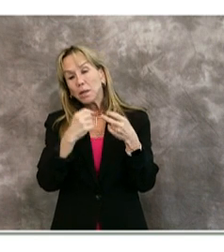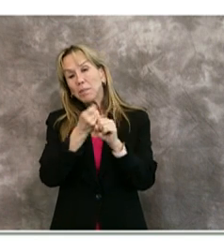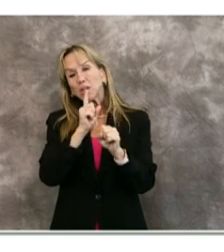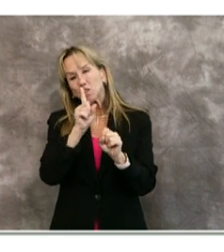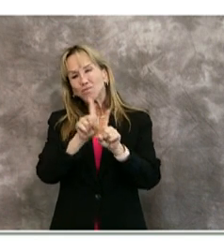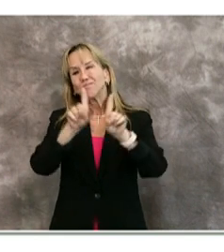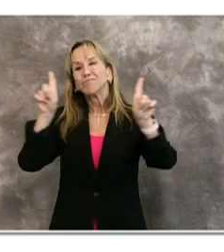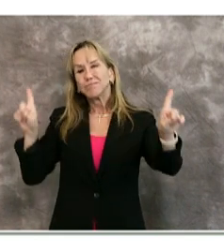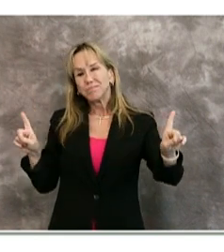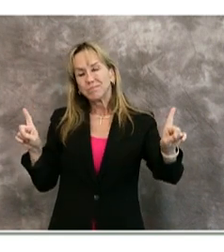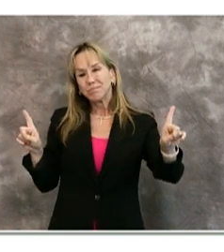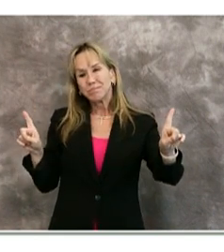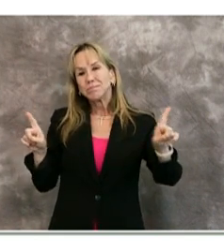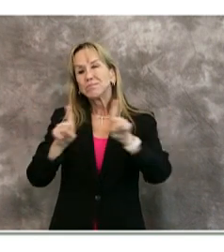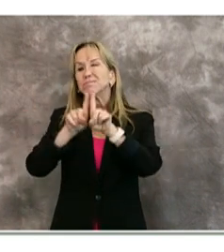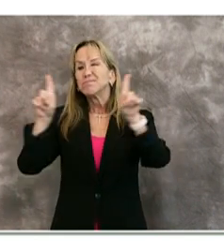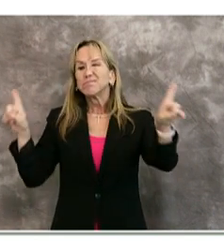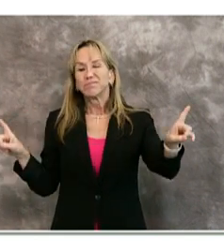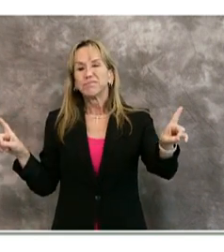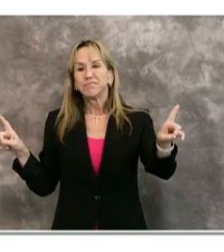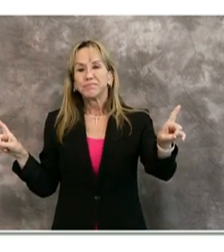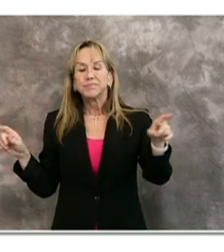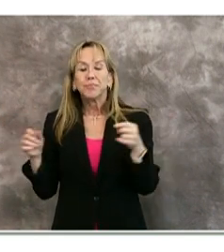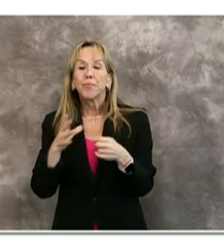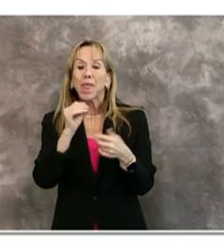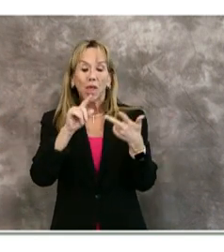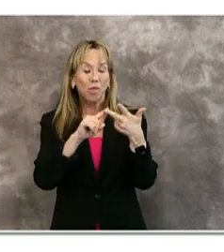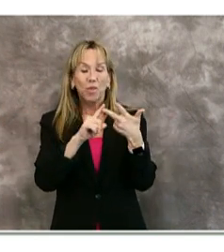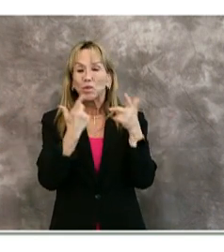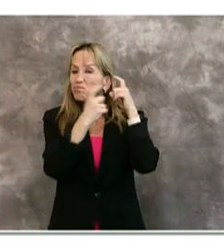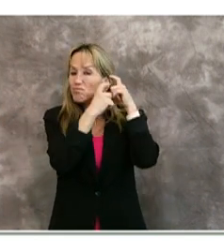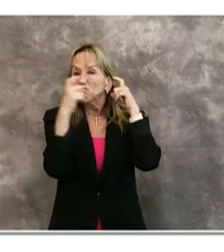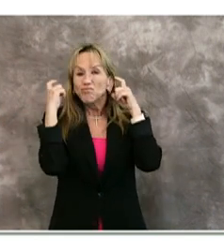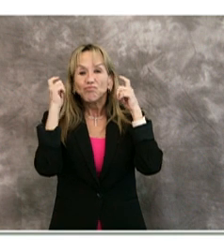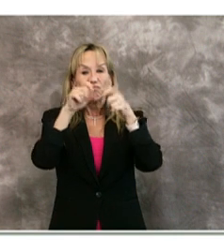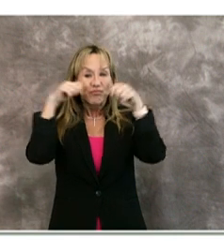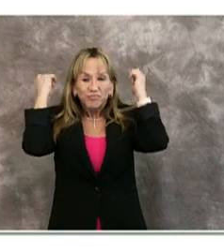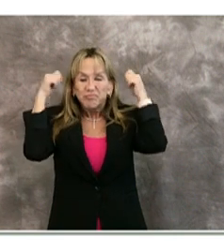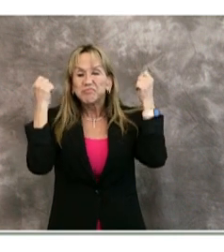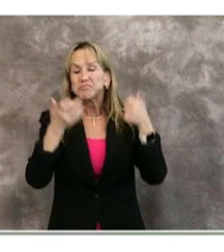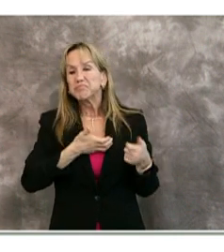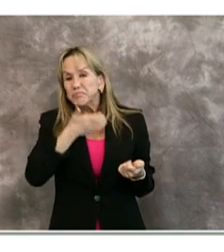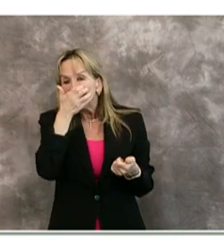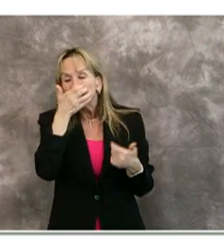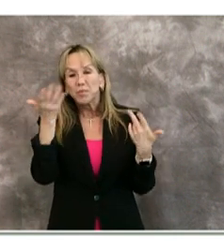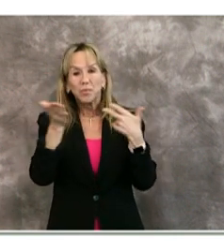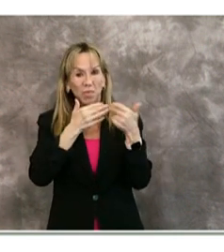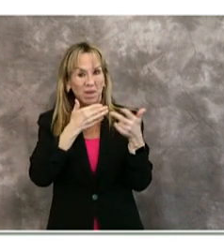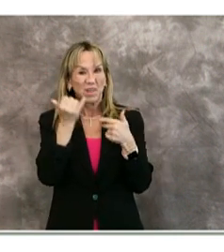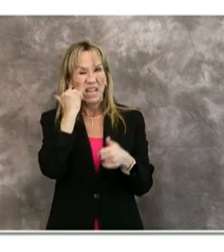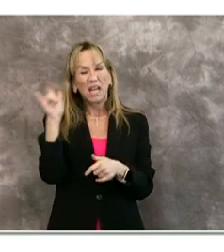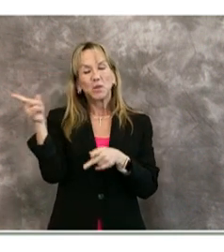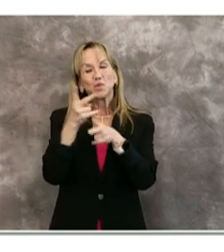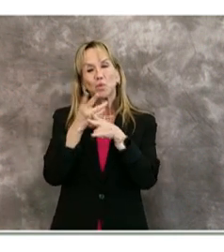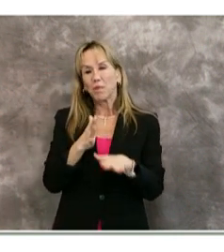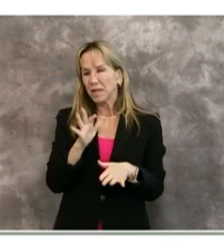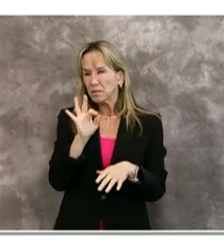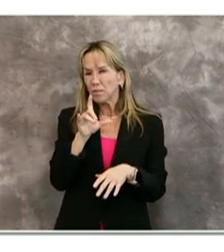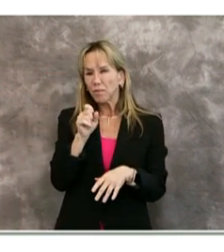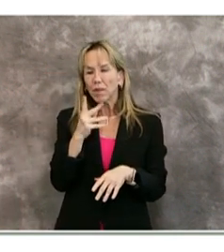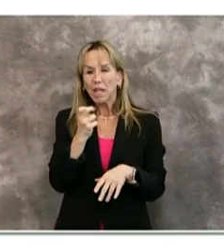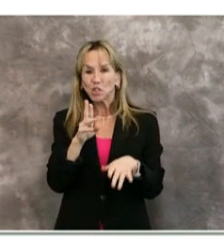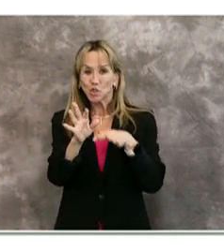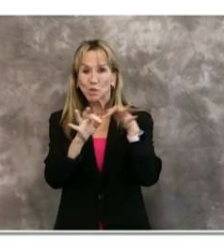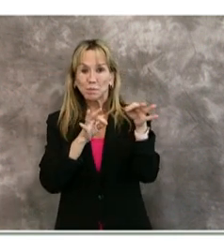physical distancing, and the third is facial coverings, as Supervisor Fletcher has talked about. And the